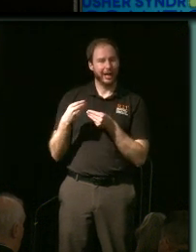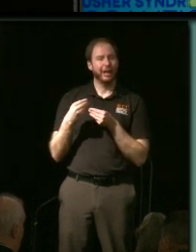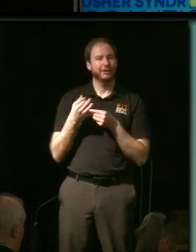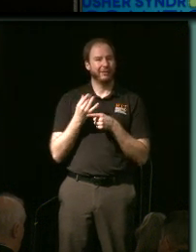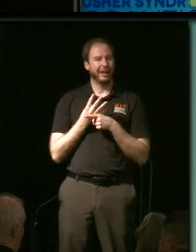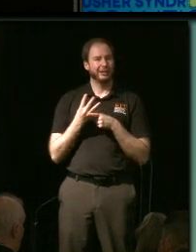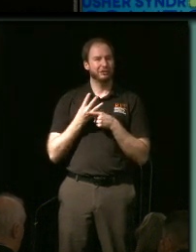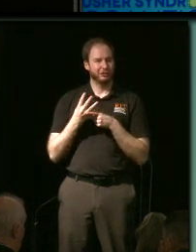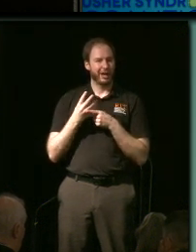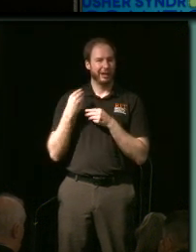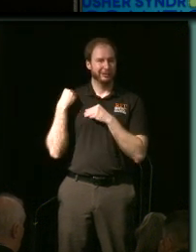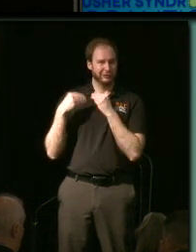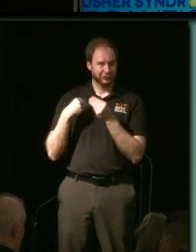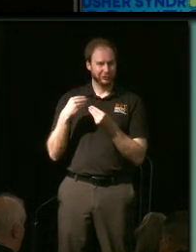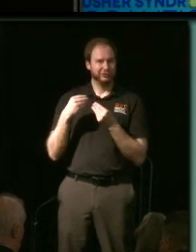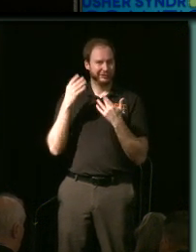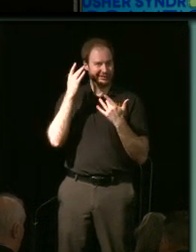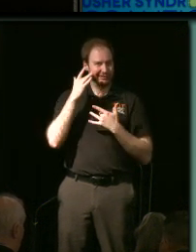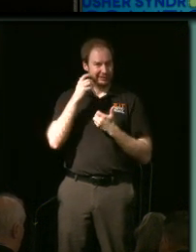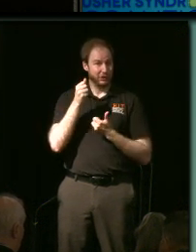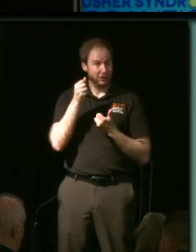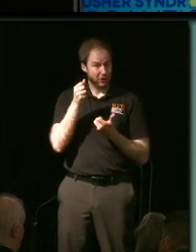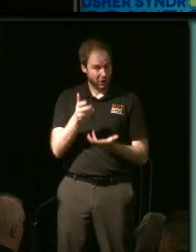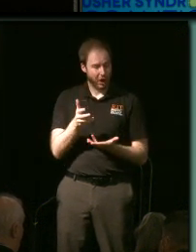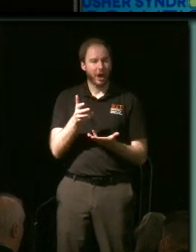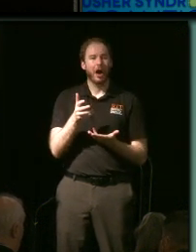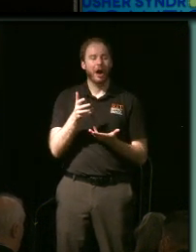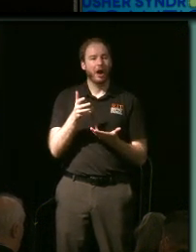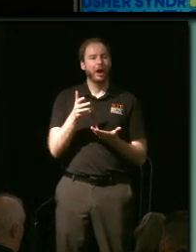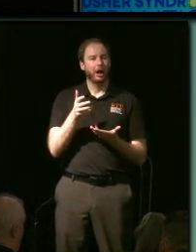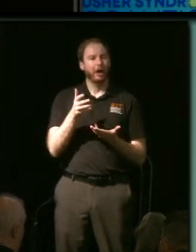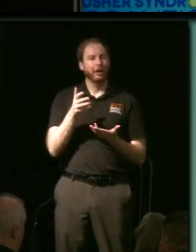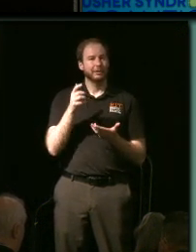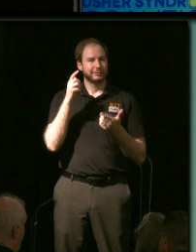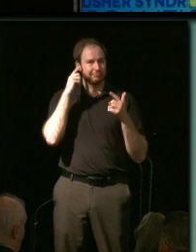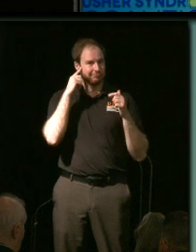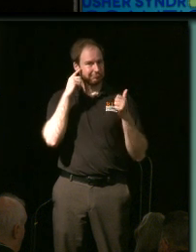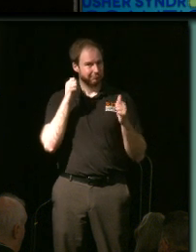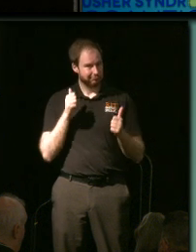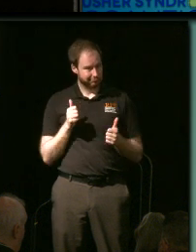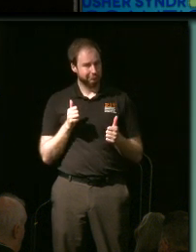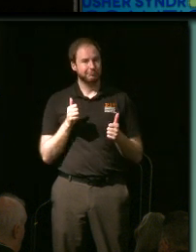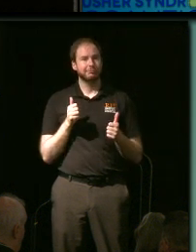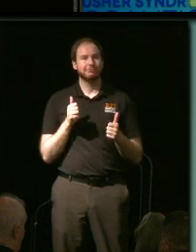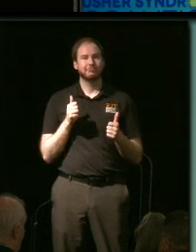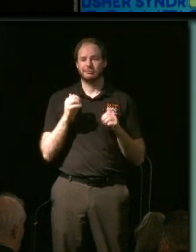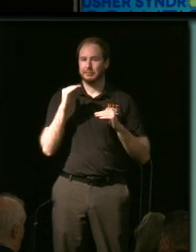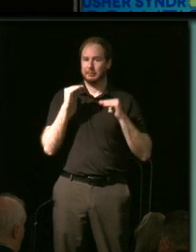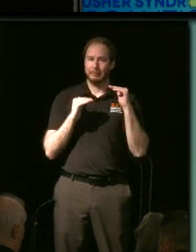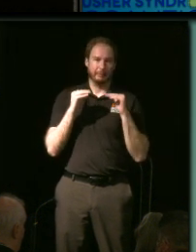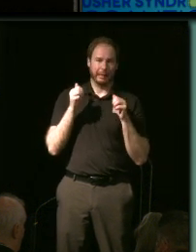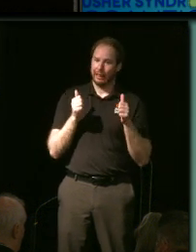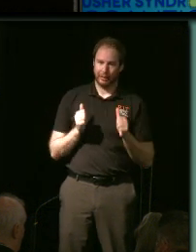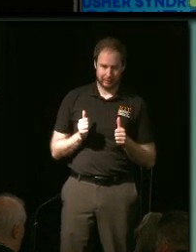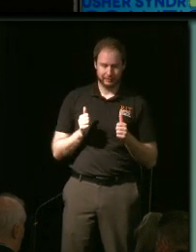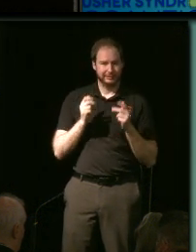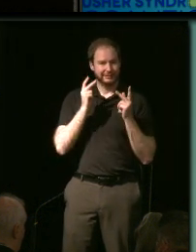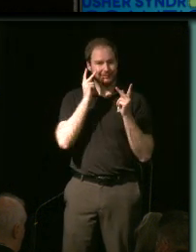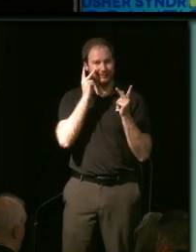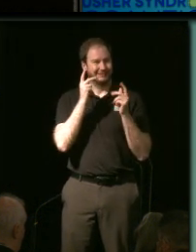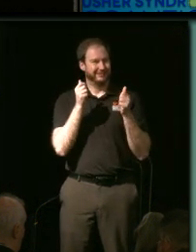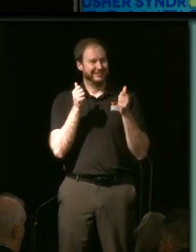genetic disease that causes the loss of hearing, balance, and